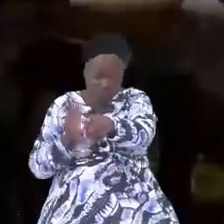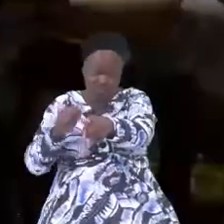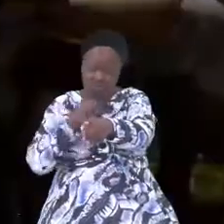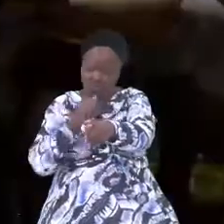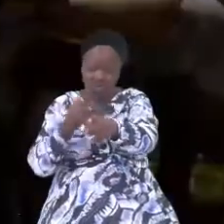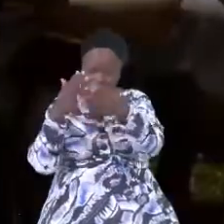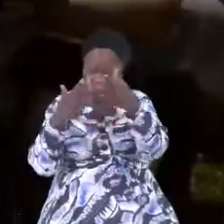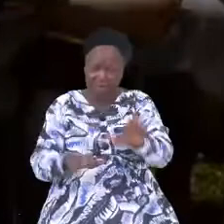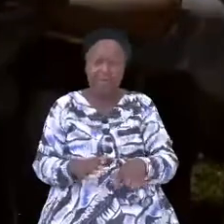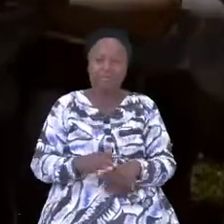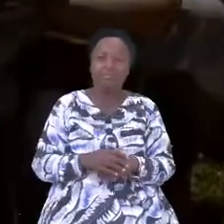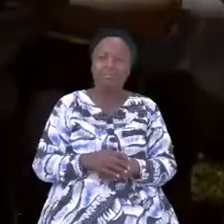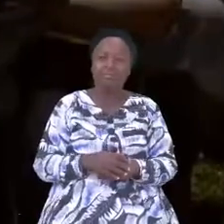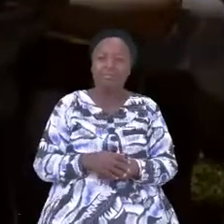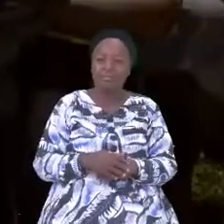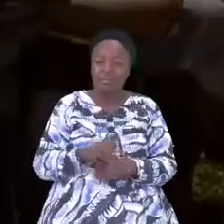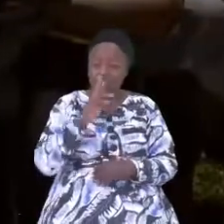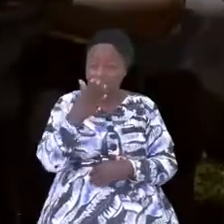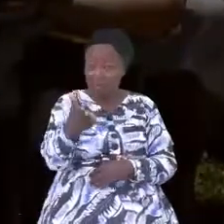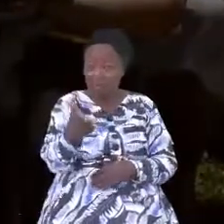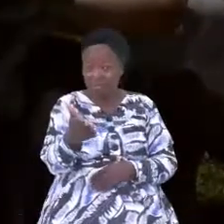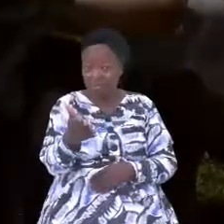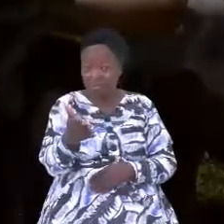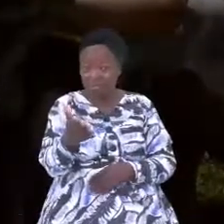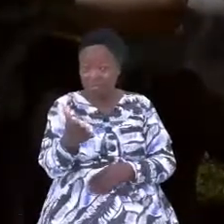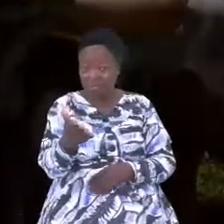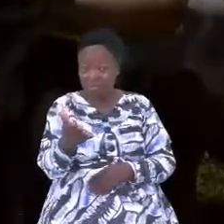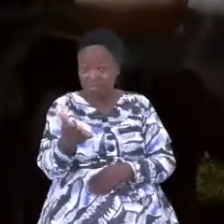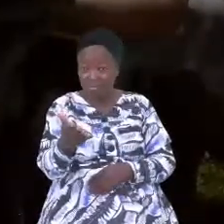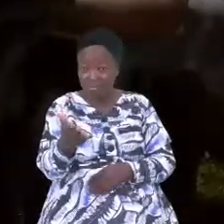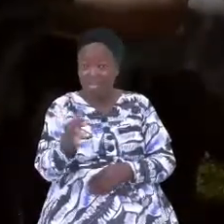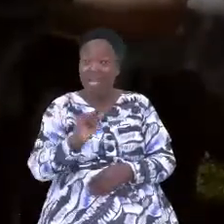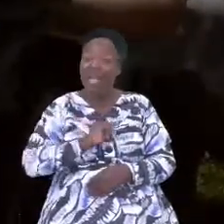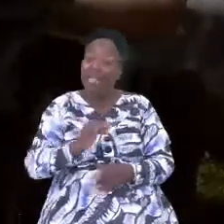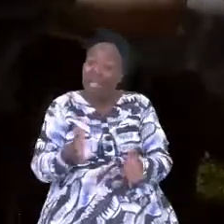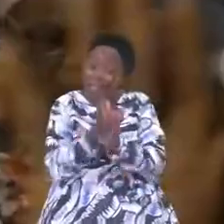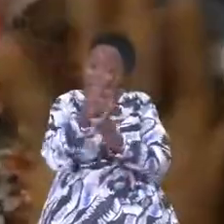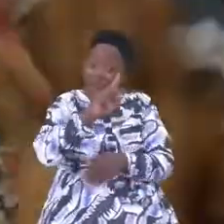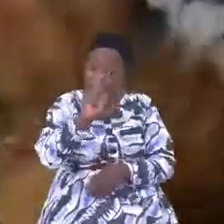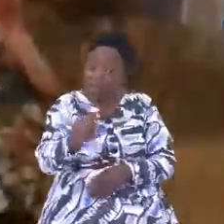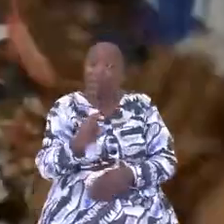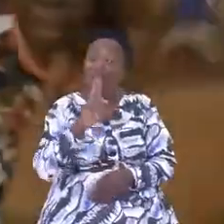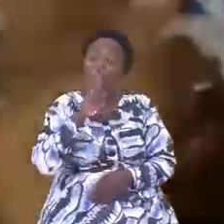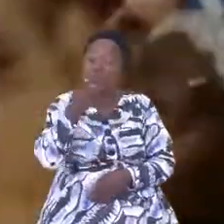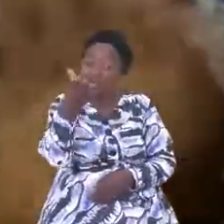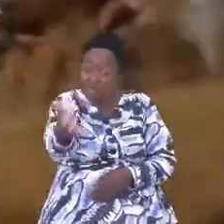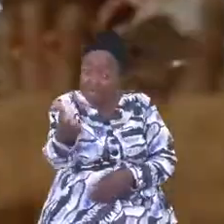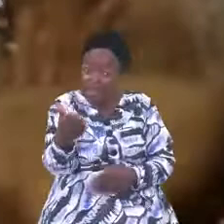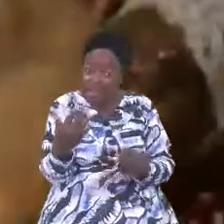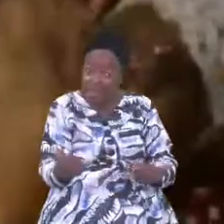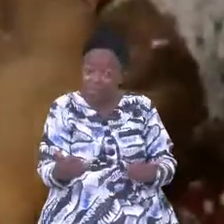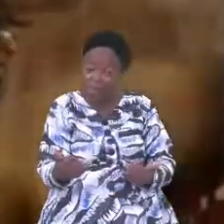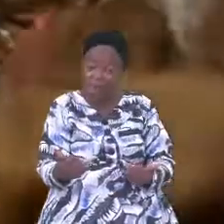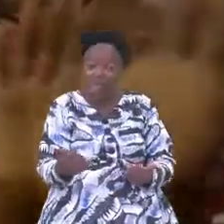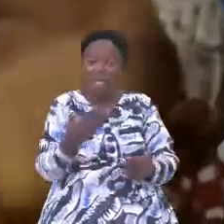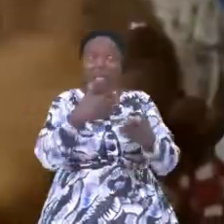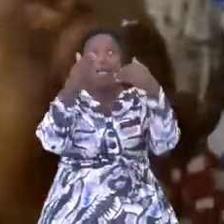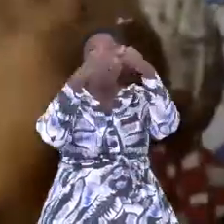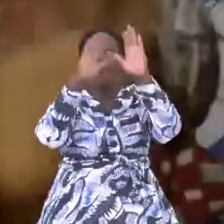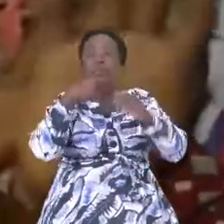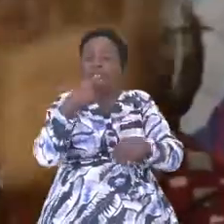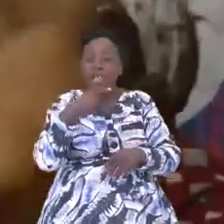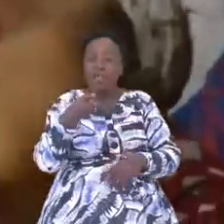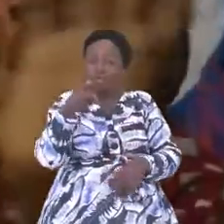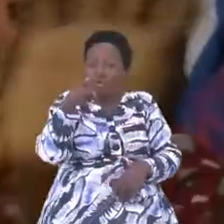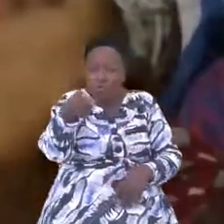perish. Are you there? I said, are you there? Heaven says you